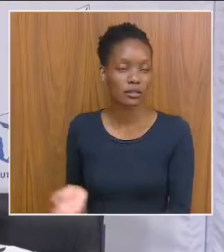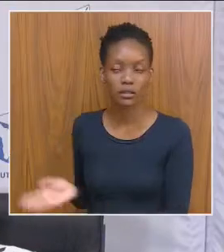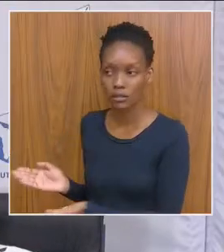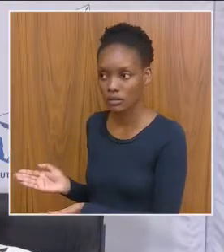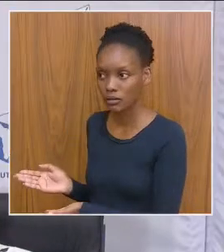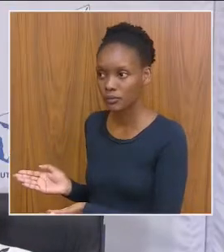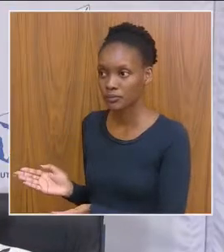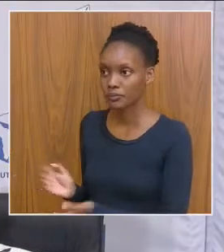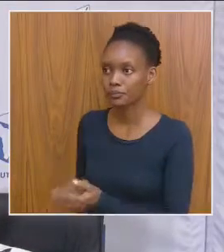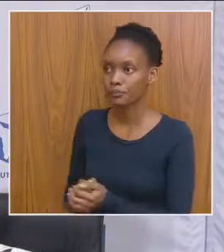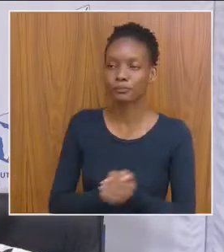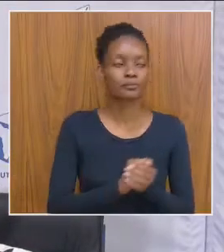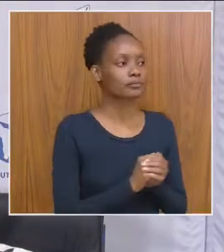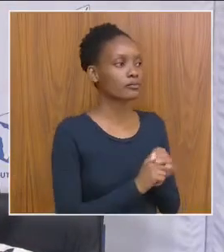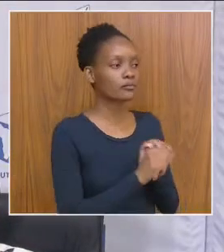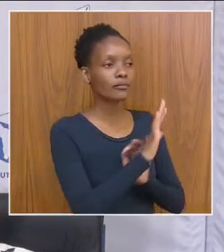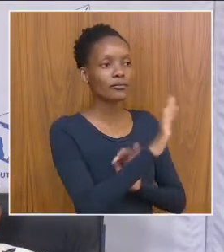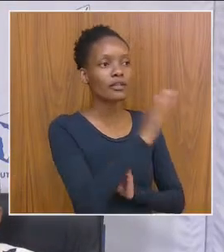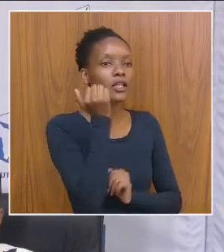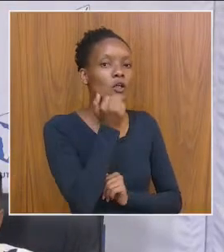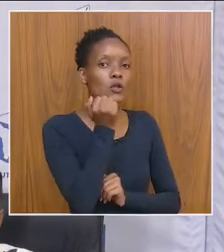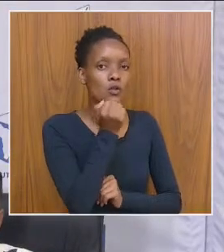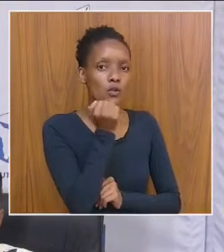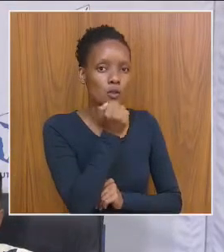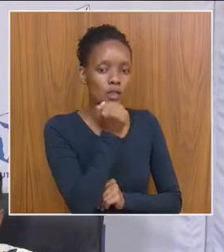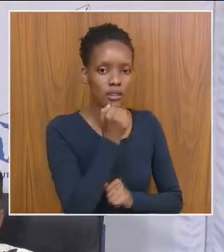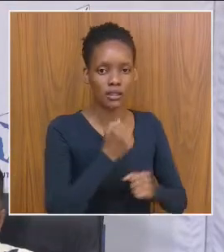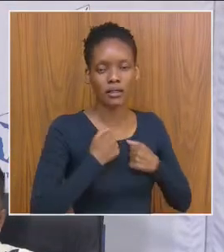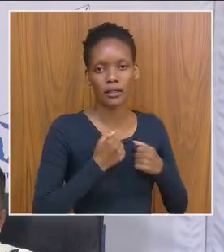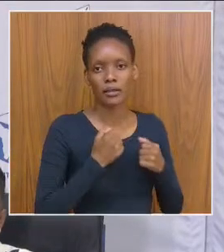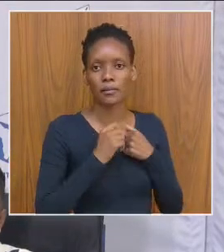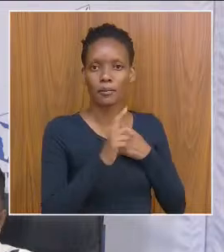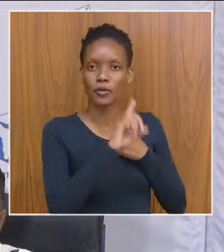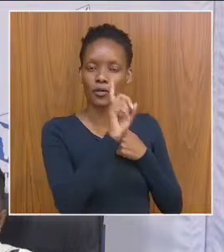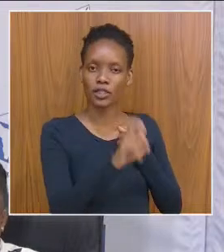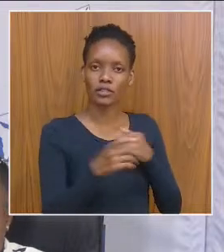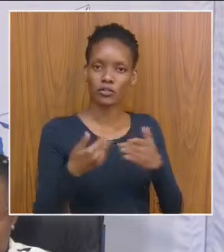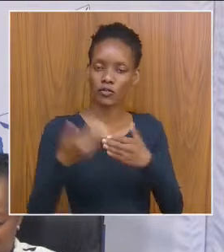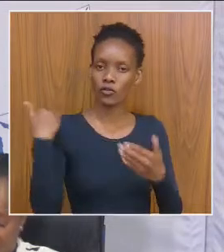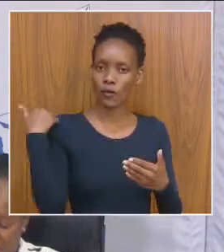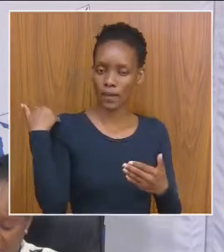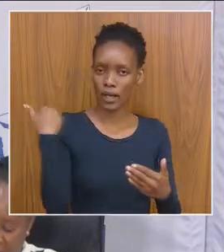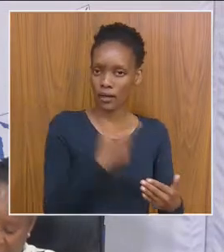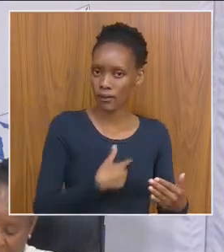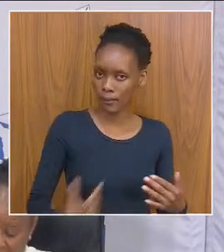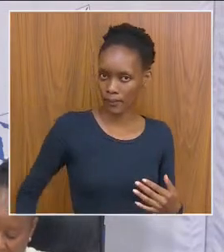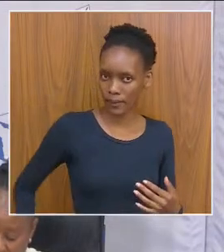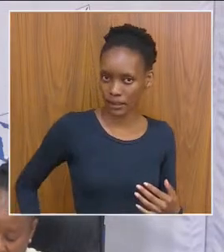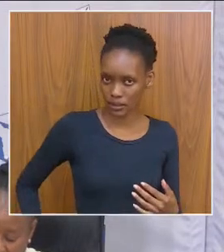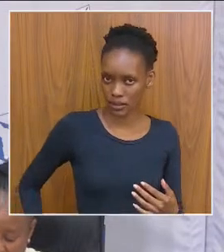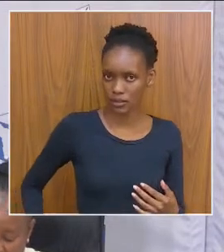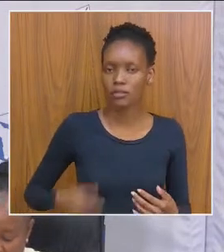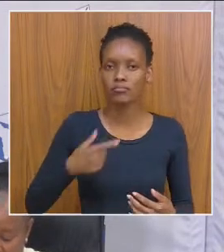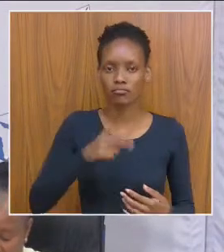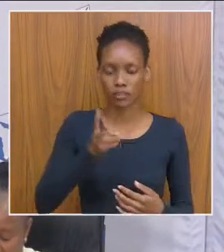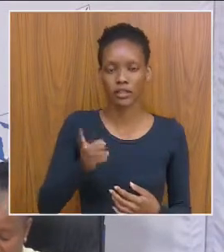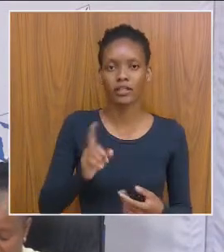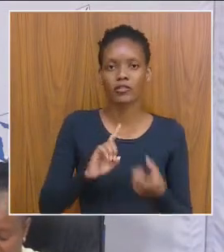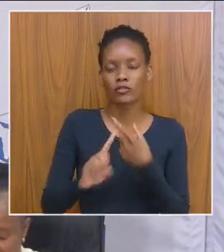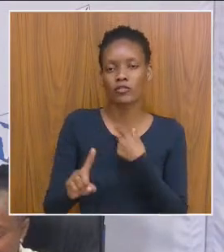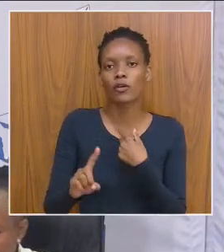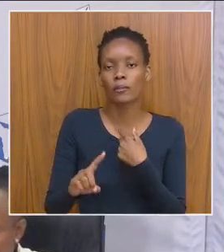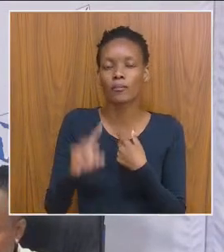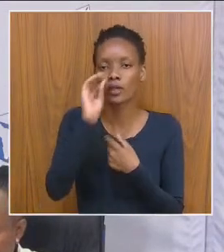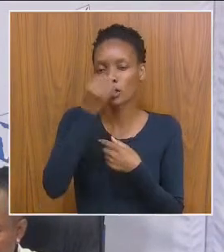up. Sis Kate, sorry, just my question on the former president. It's Junior Kumalo again from Newsroom Africa.